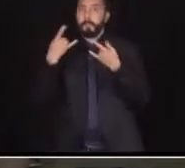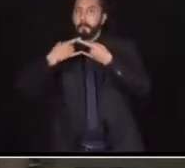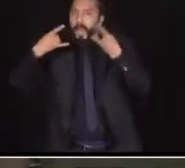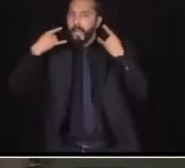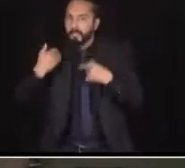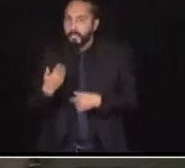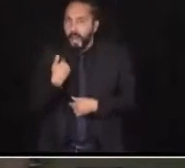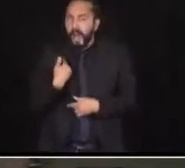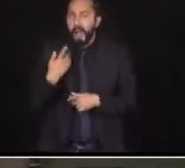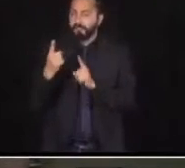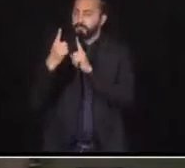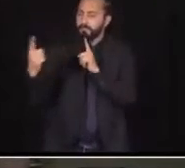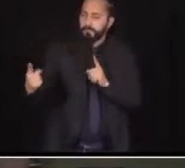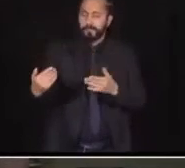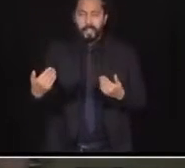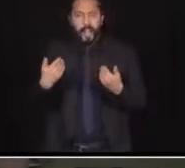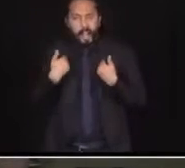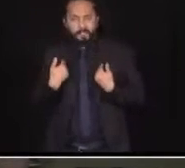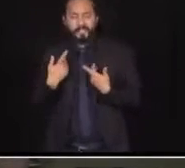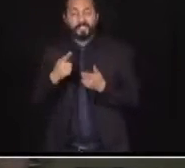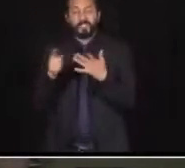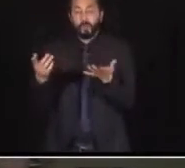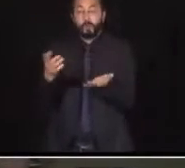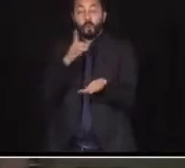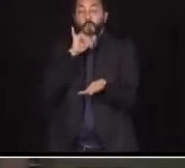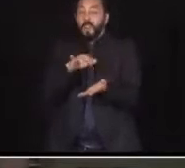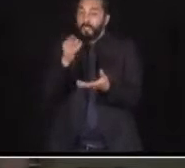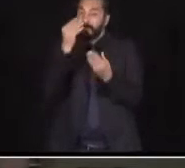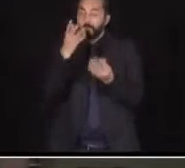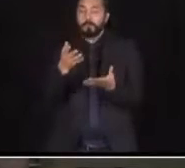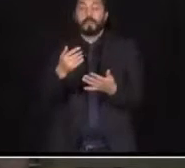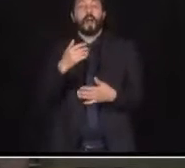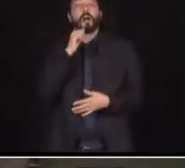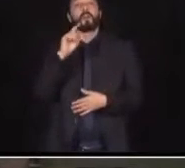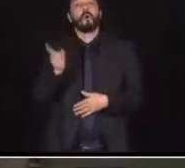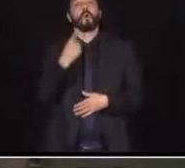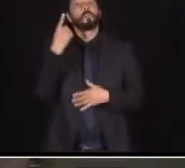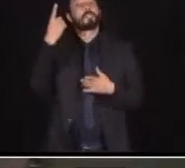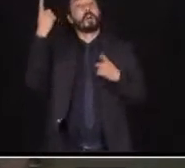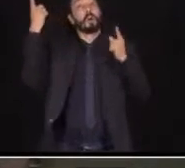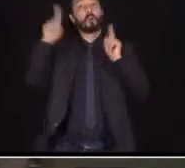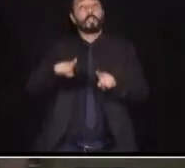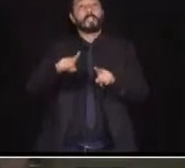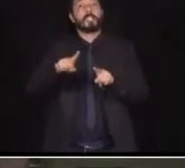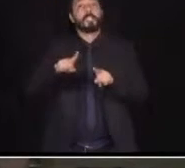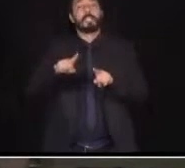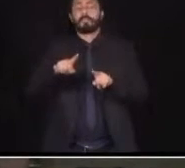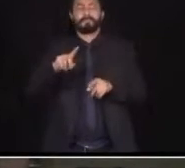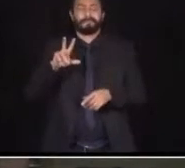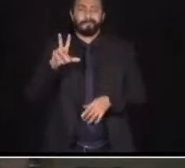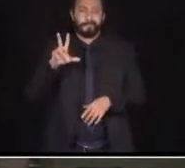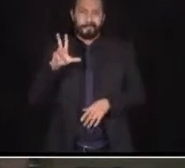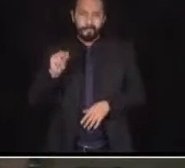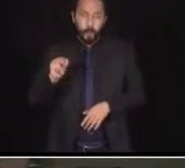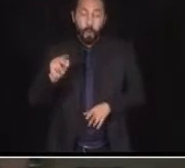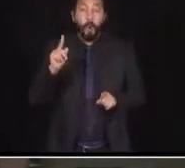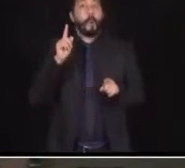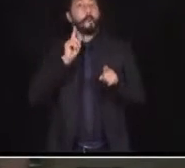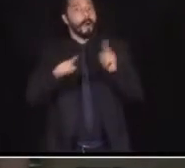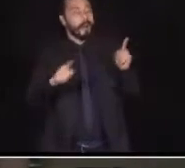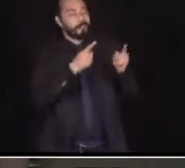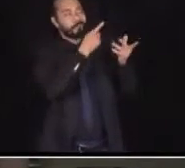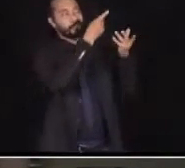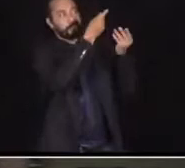of things I can tell you. I don't always agree, but I have to listen to the health and the science,